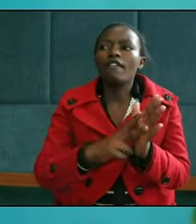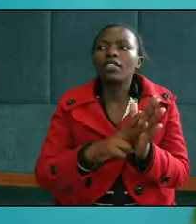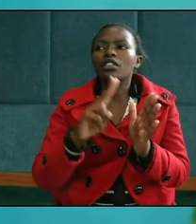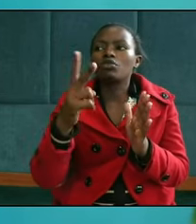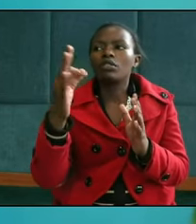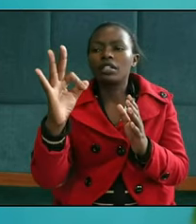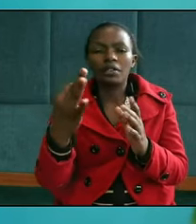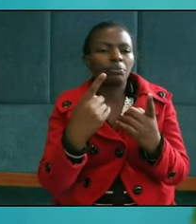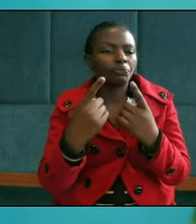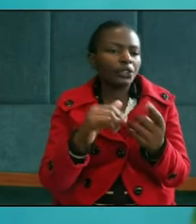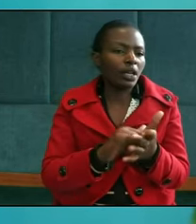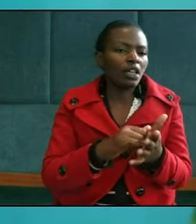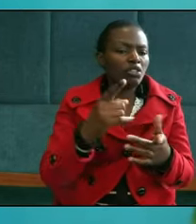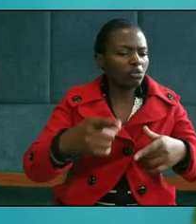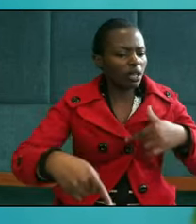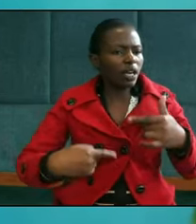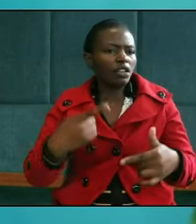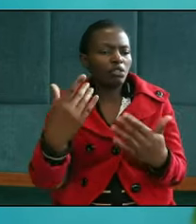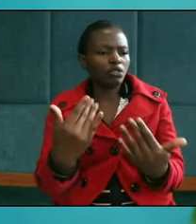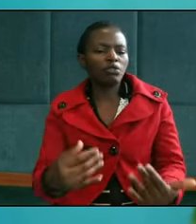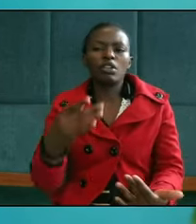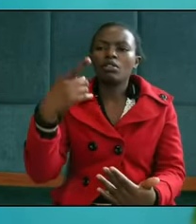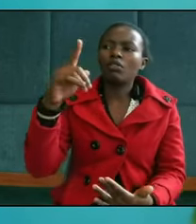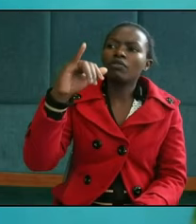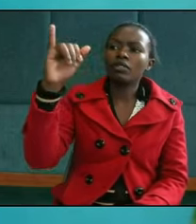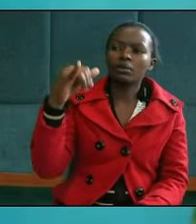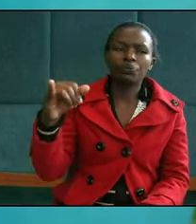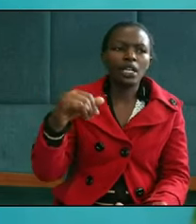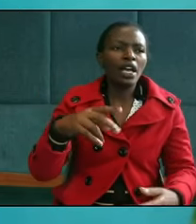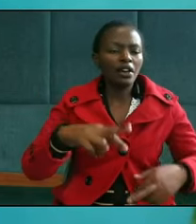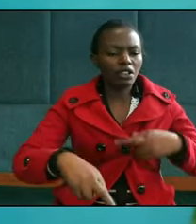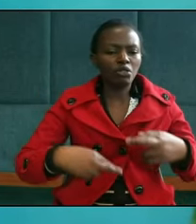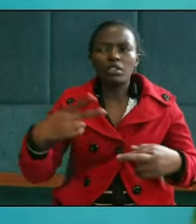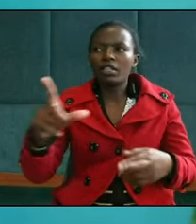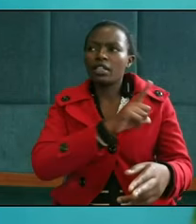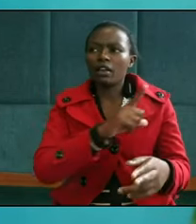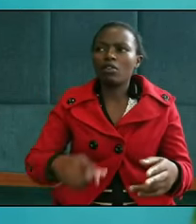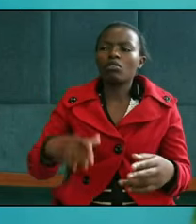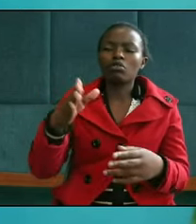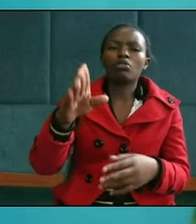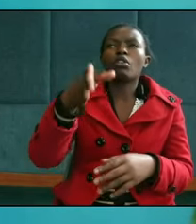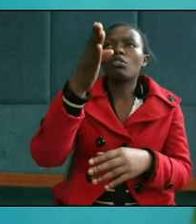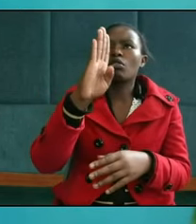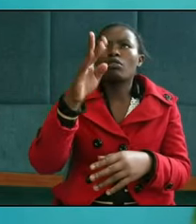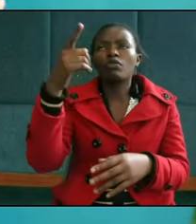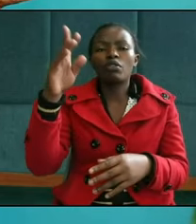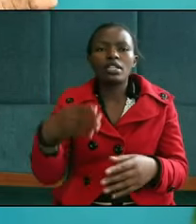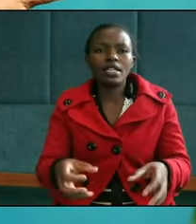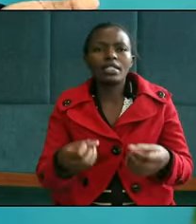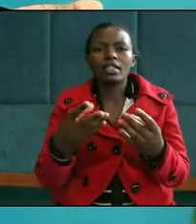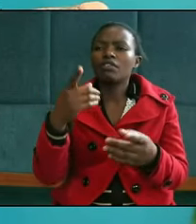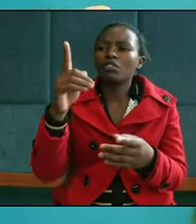"Be glad, you children of Zion, and rejoice in the Lord your God, for he has given you the former